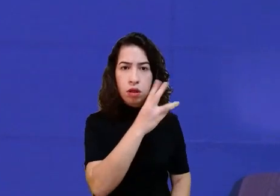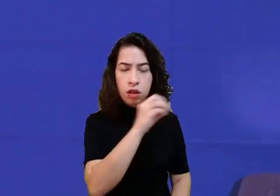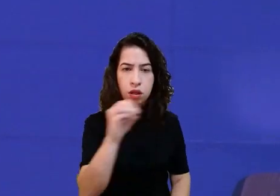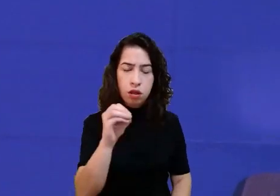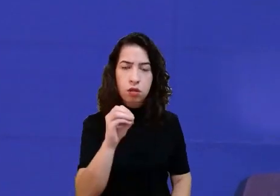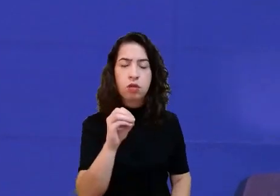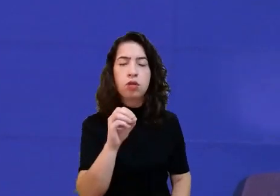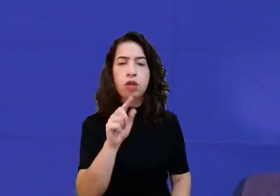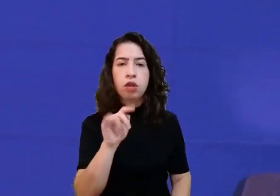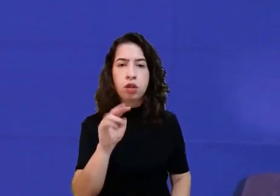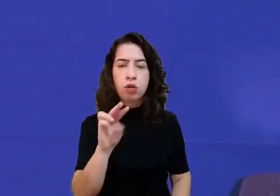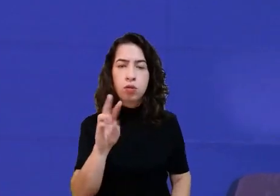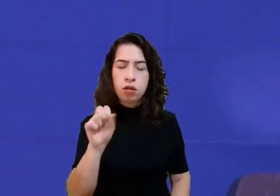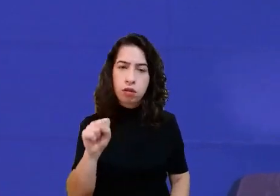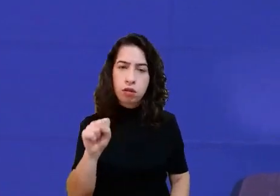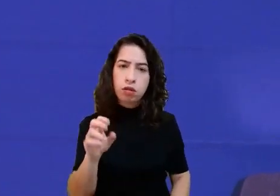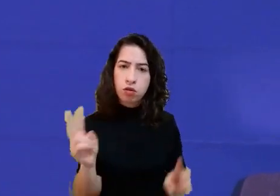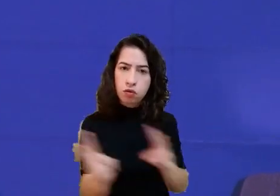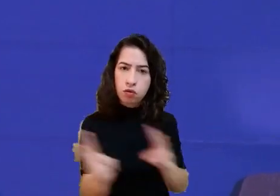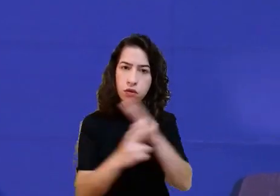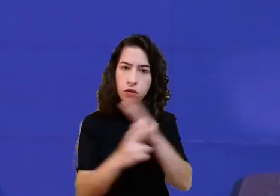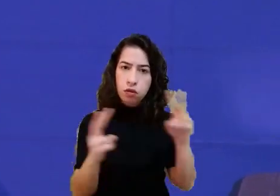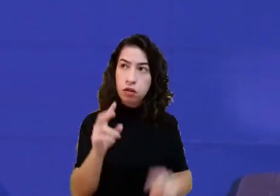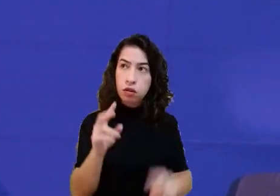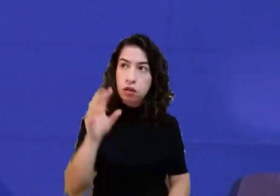wind, and in the Caatinga region,